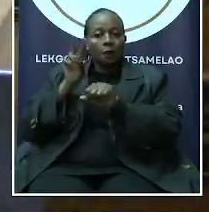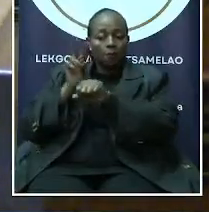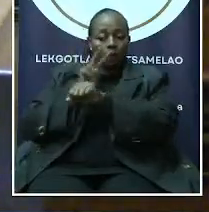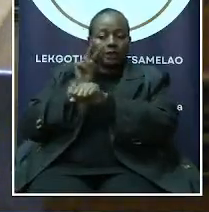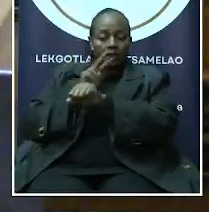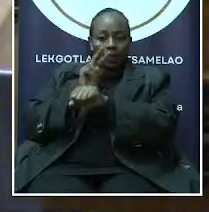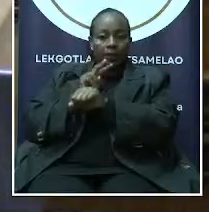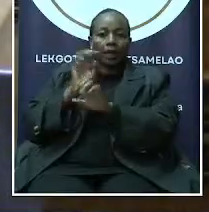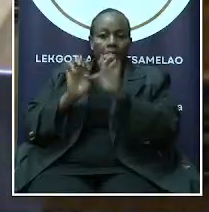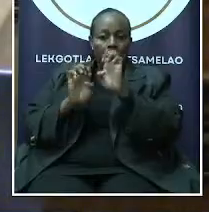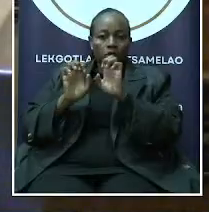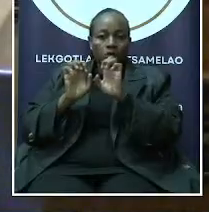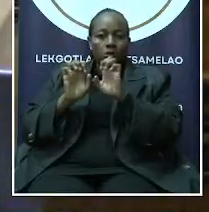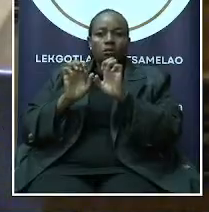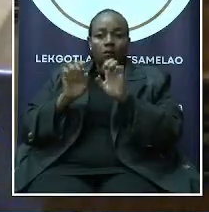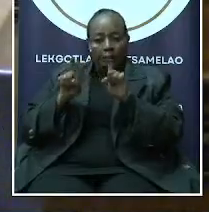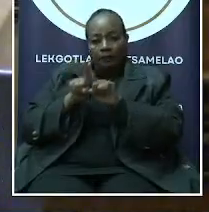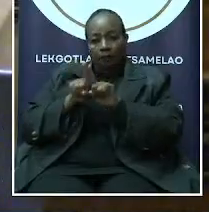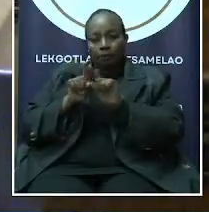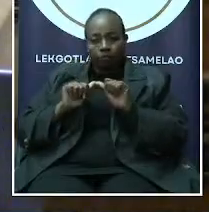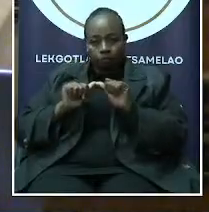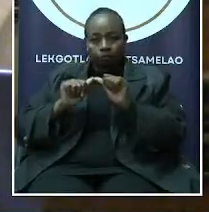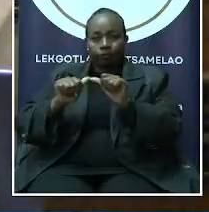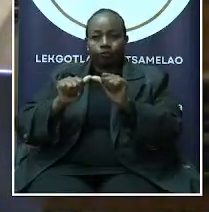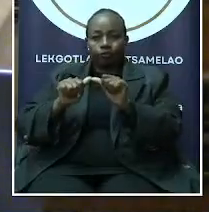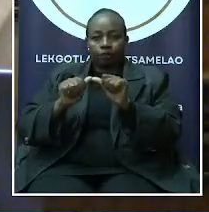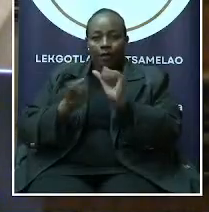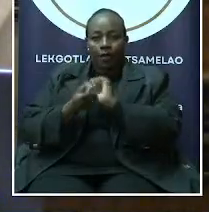and evaluation also takes place.